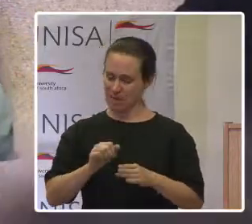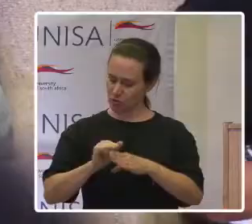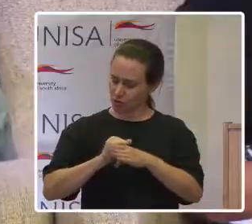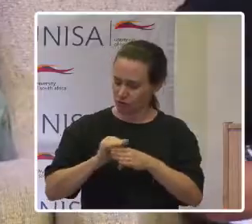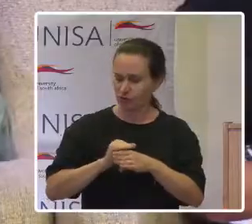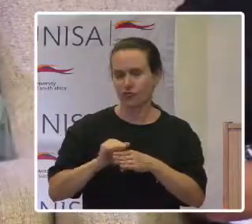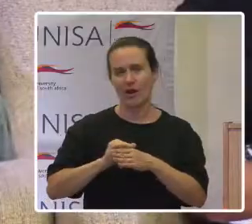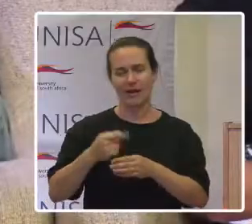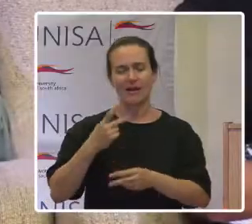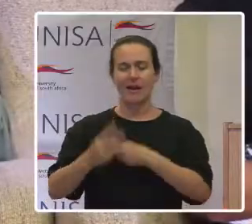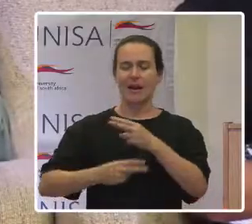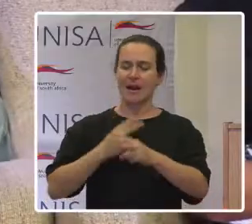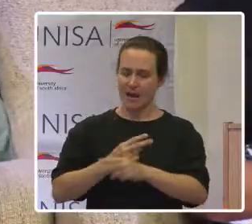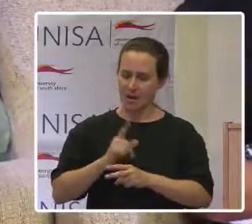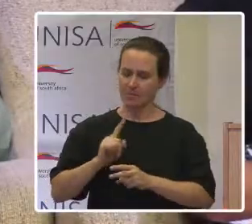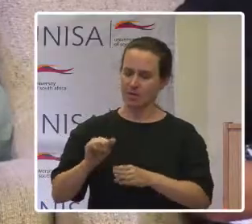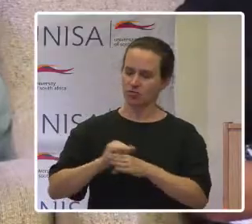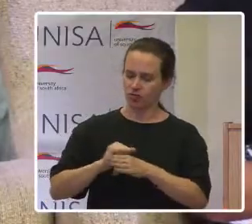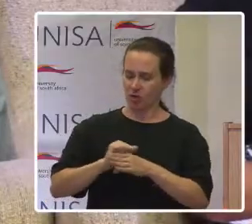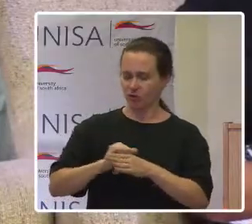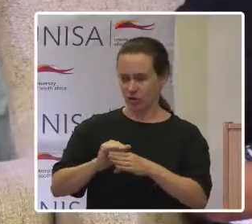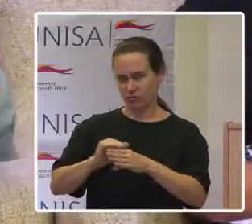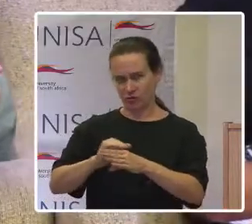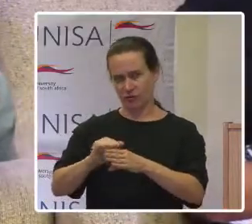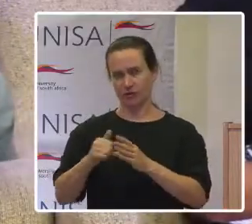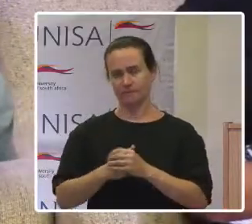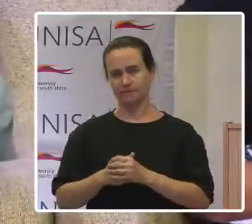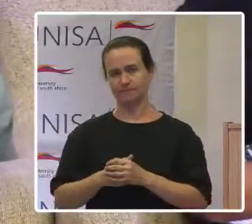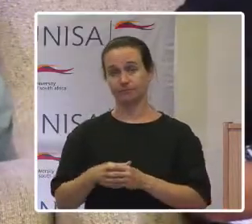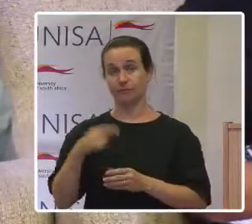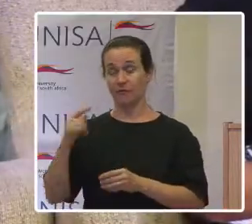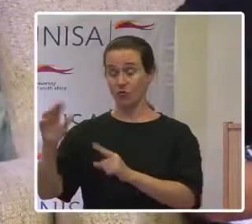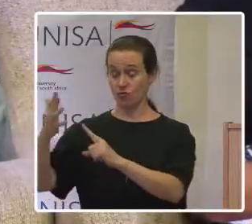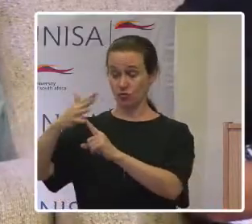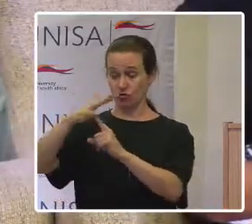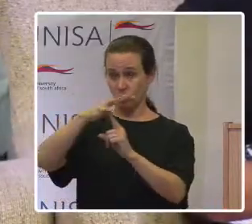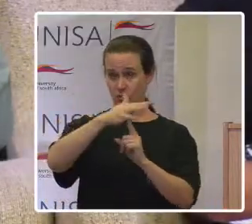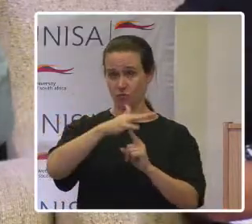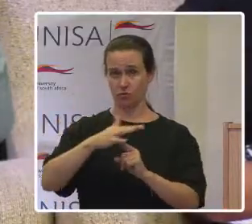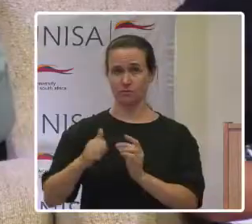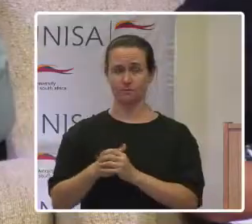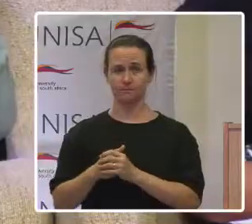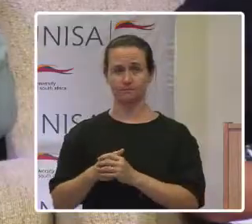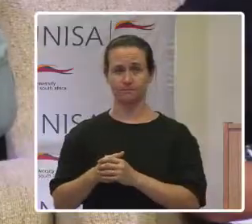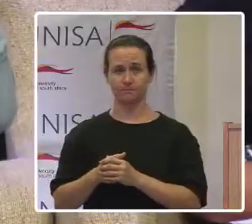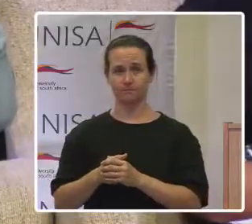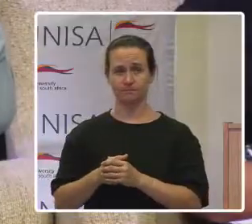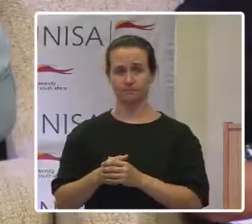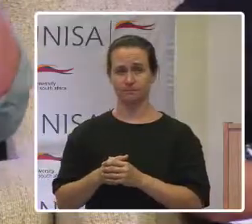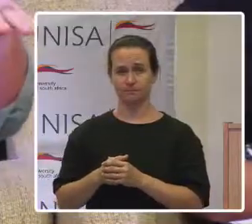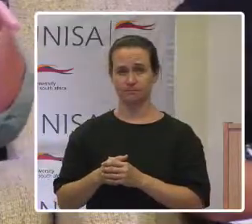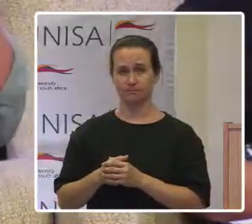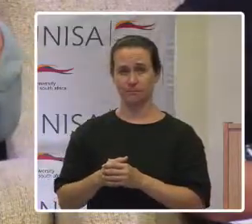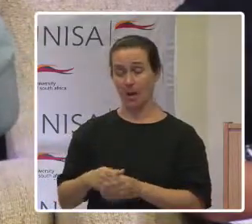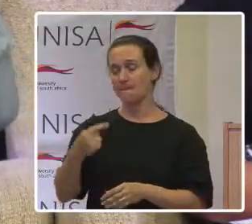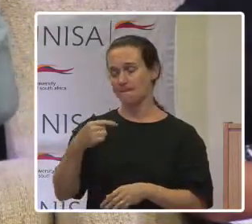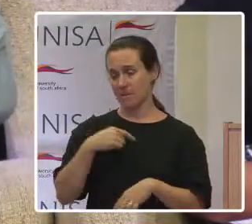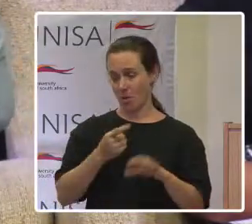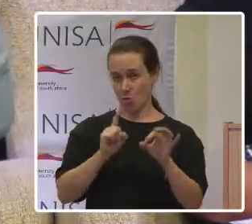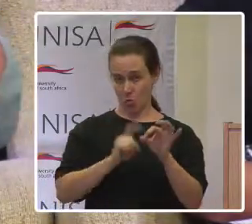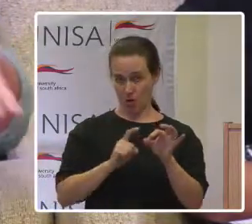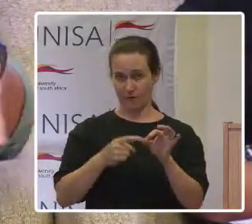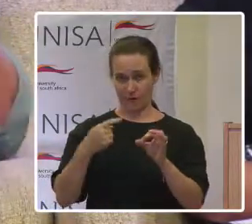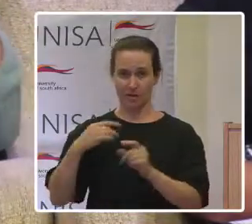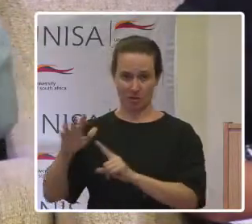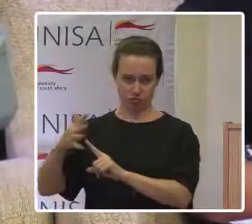training always comes in. For the drone stuff, I am a qualified drone